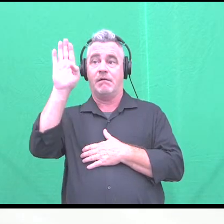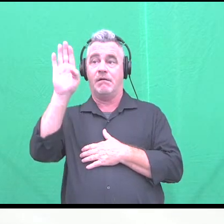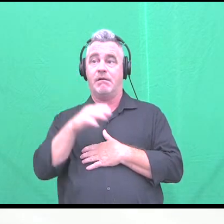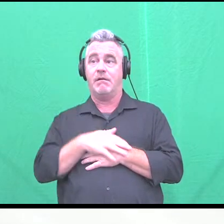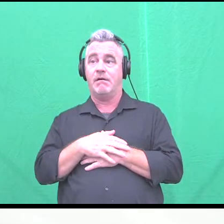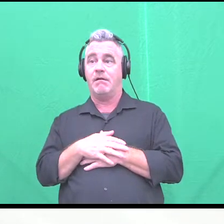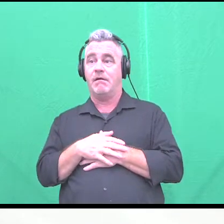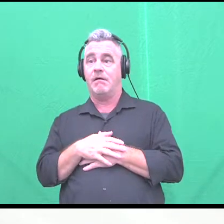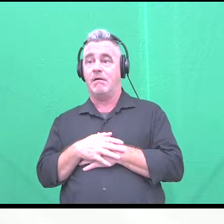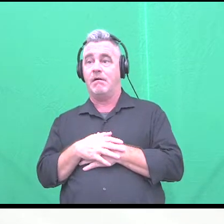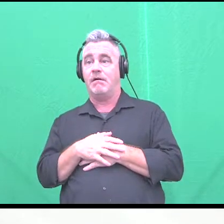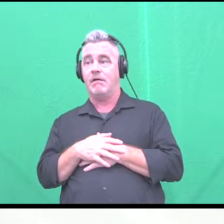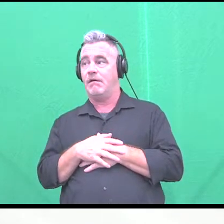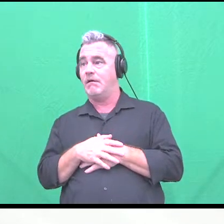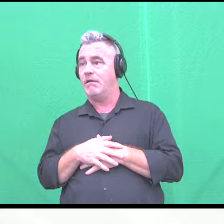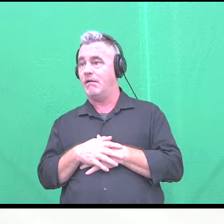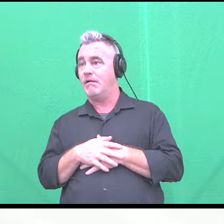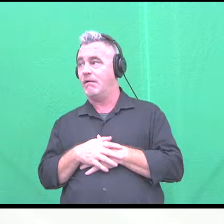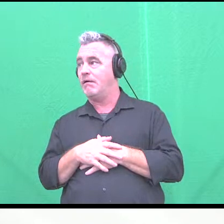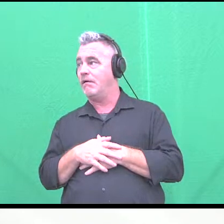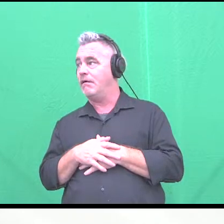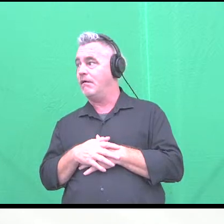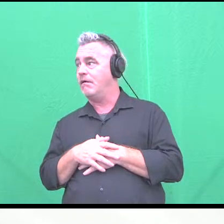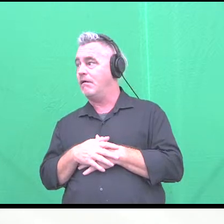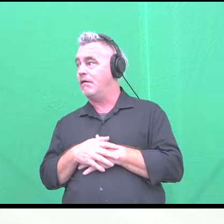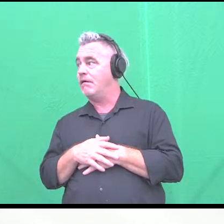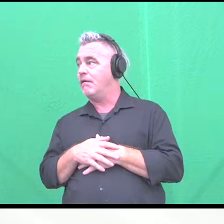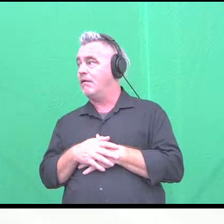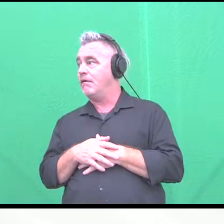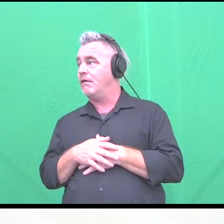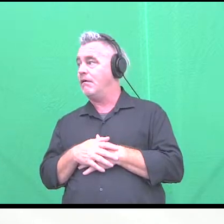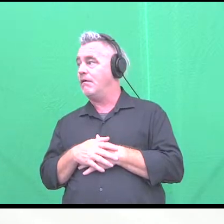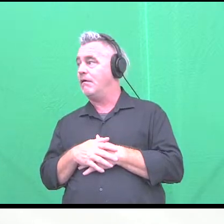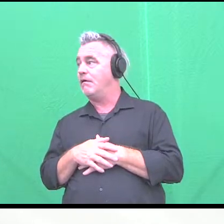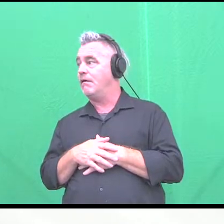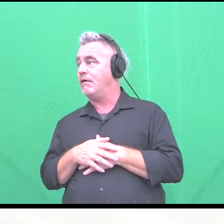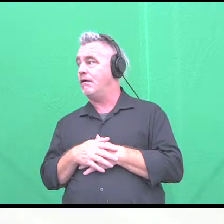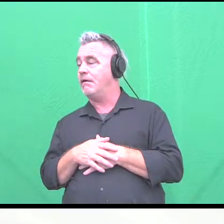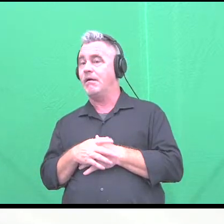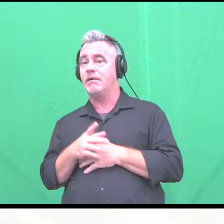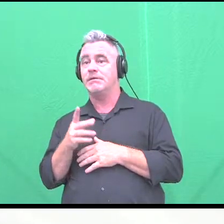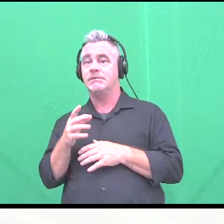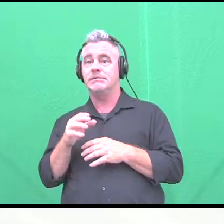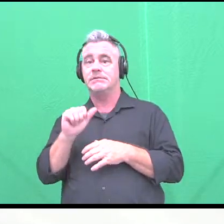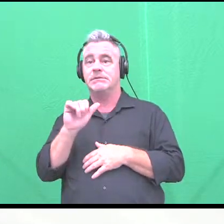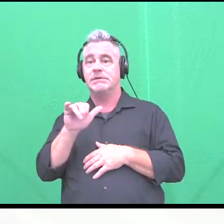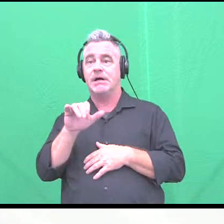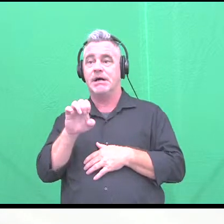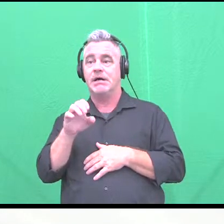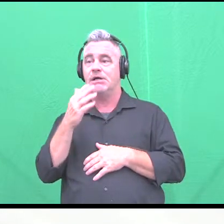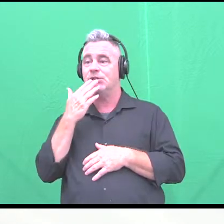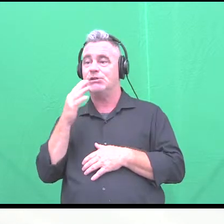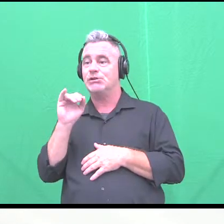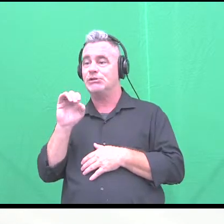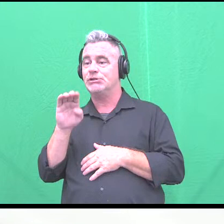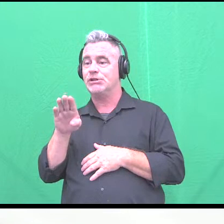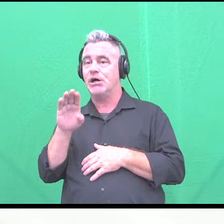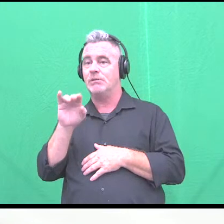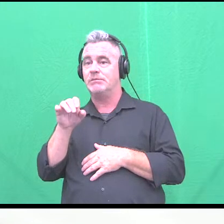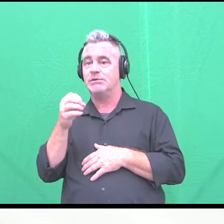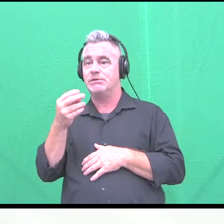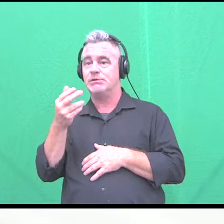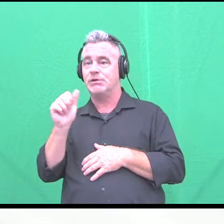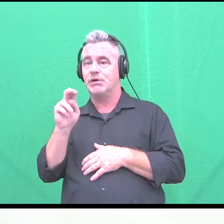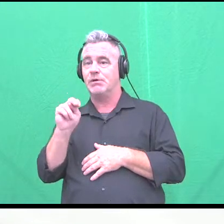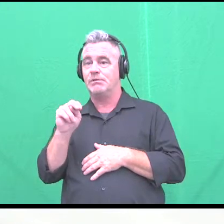I get a second? Second. All those in favor? aye. Aye. Thank you. Great job, John, thank you. Yep, for